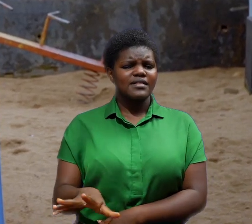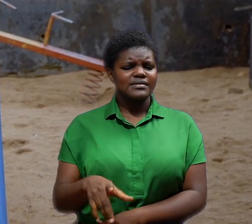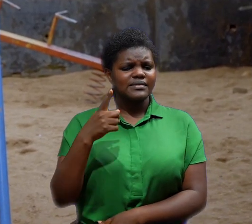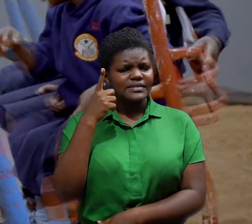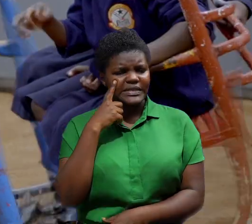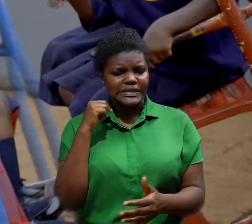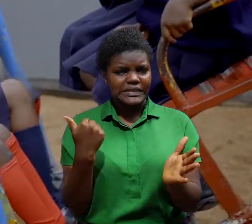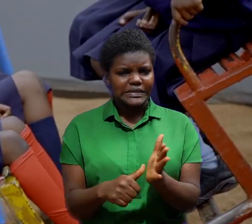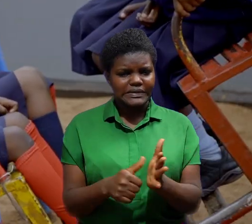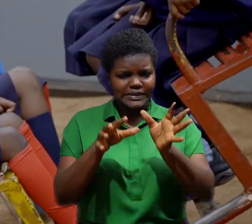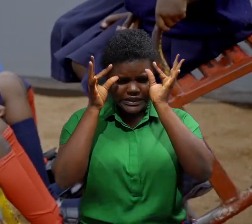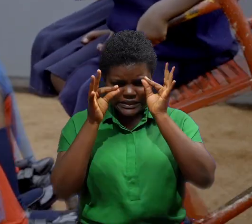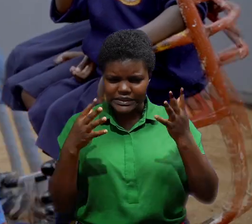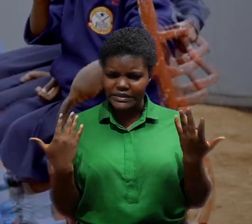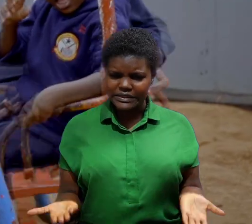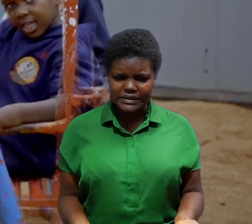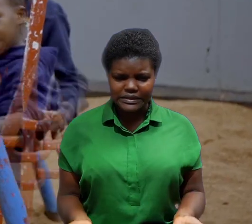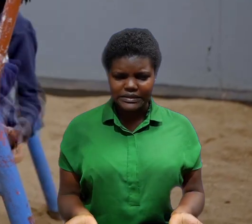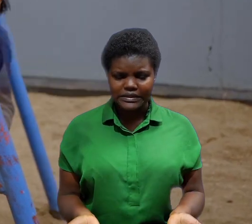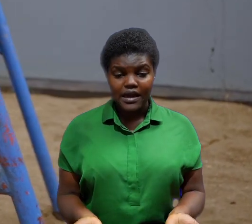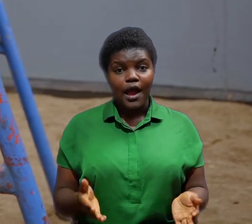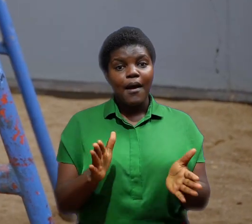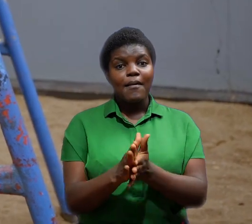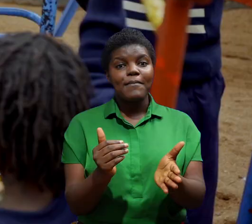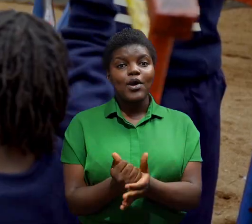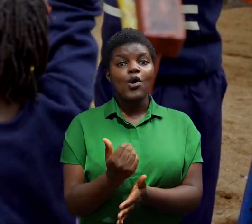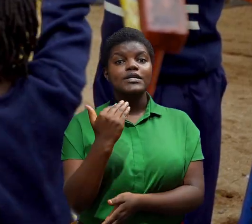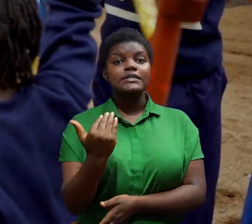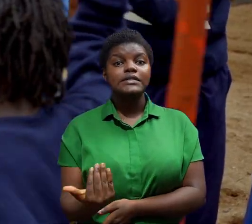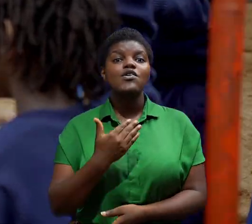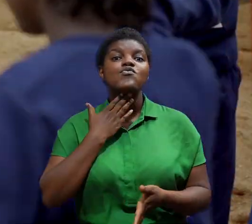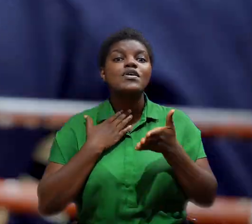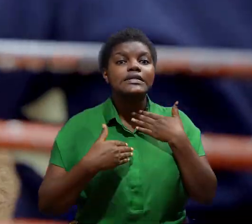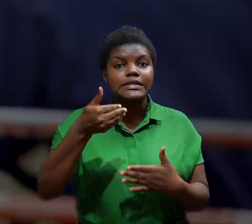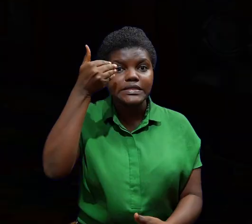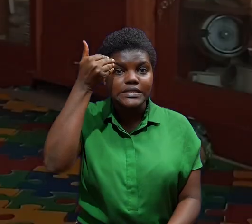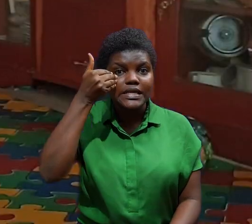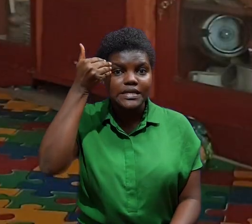a difficult decision. Her child needed surgery.